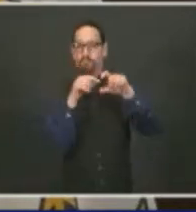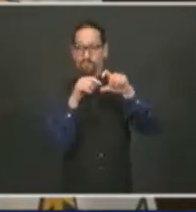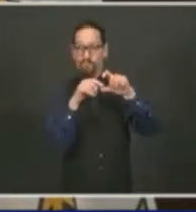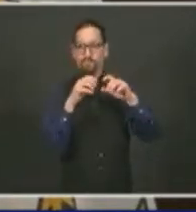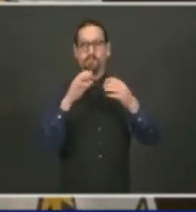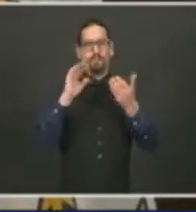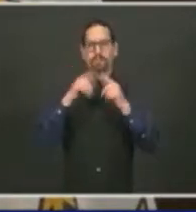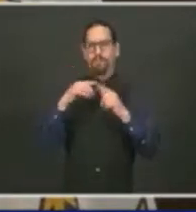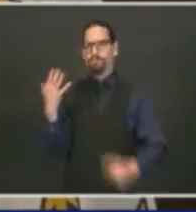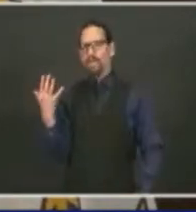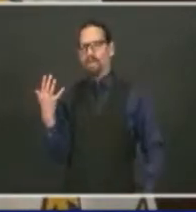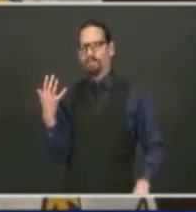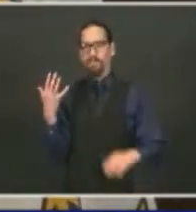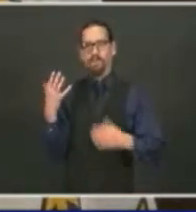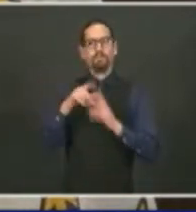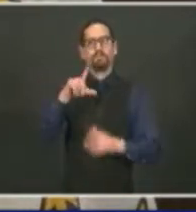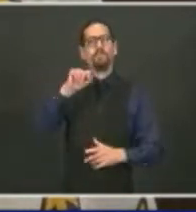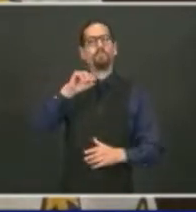for sure.